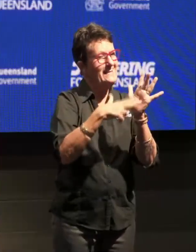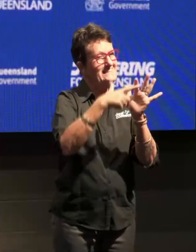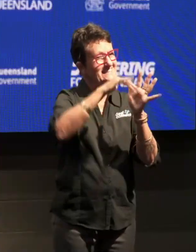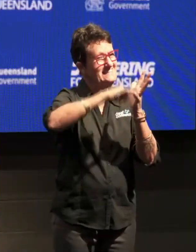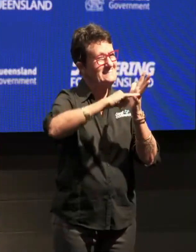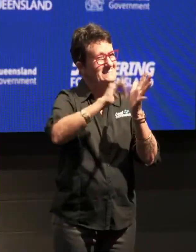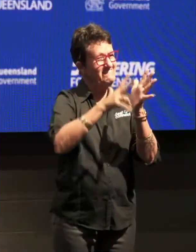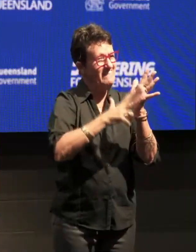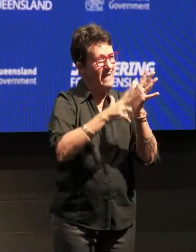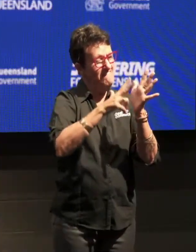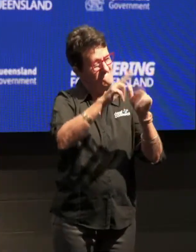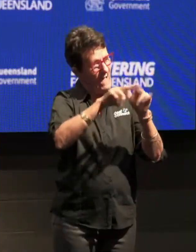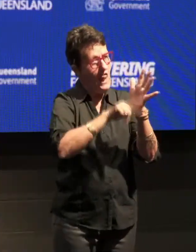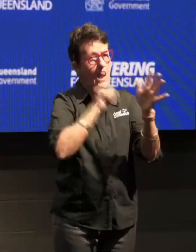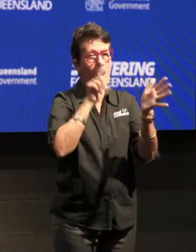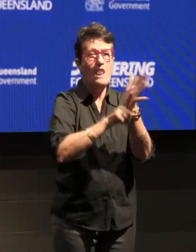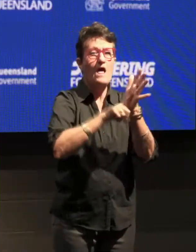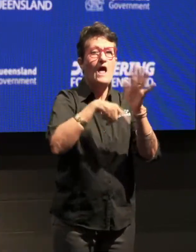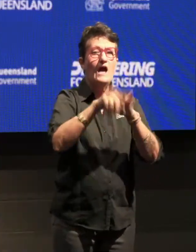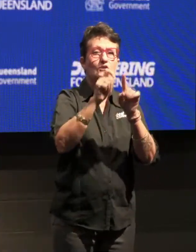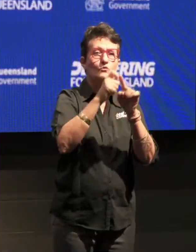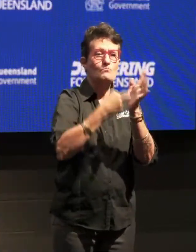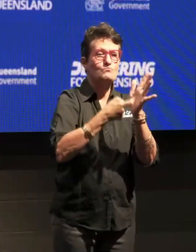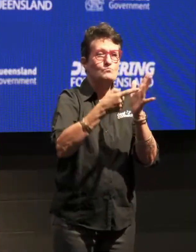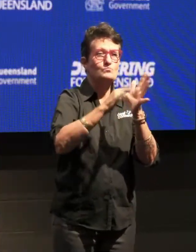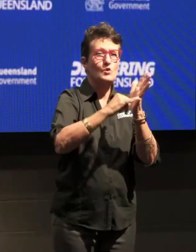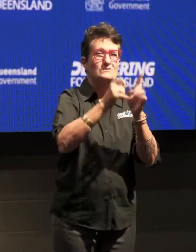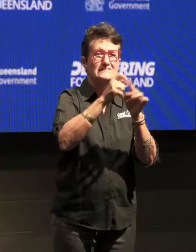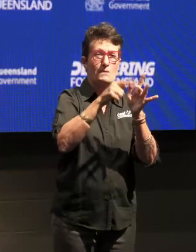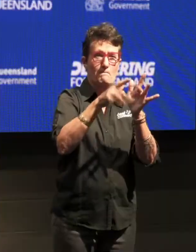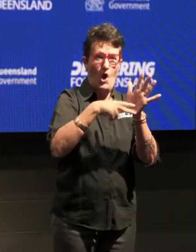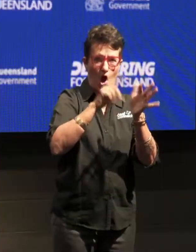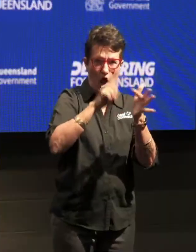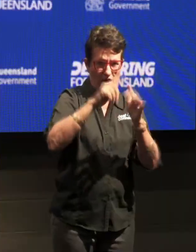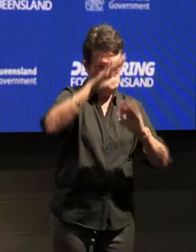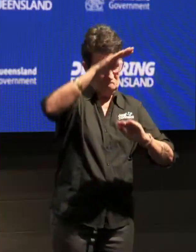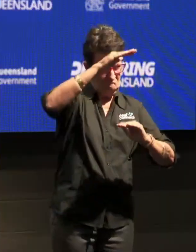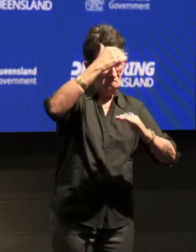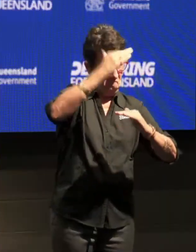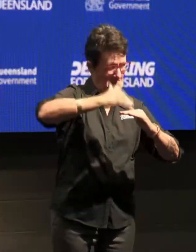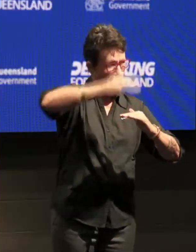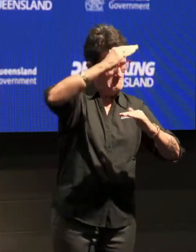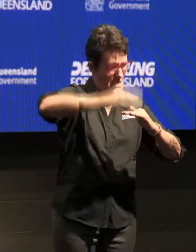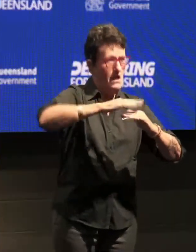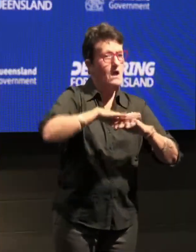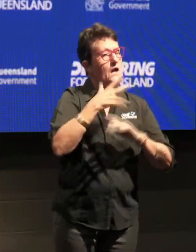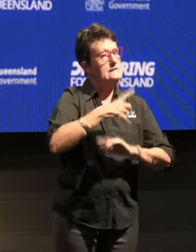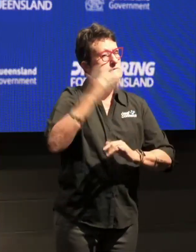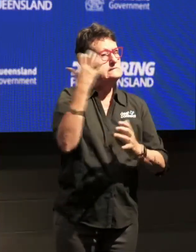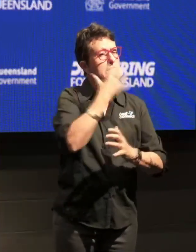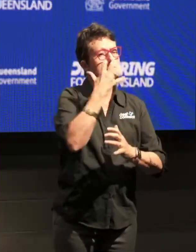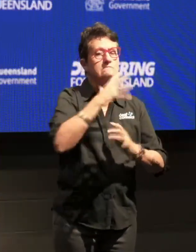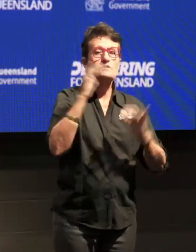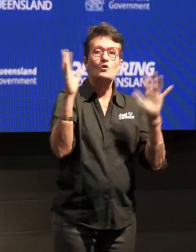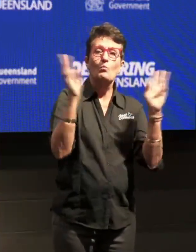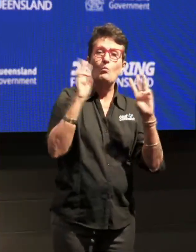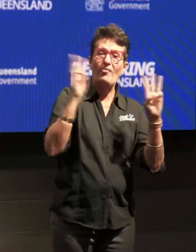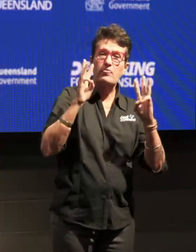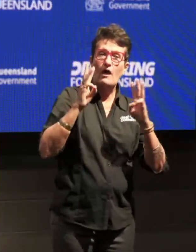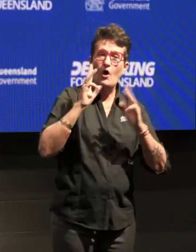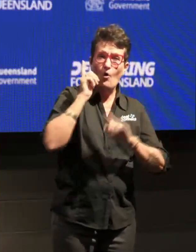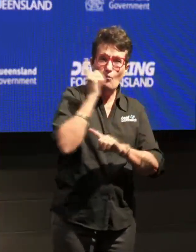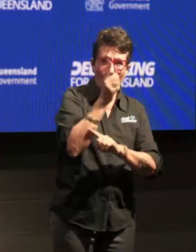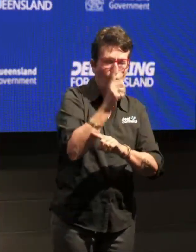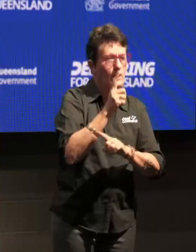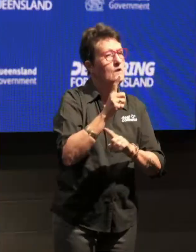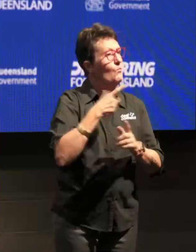and Proserpine, so that is the area of the tropical cyclone warning. There is a severe weather warning, and that relates particularly to heavy